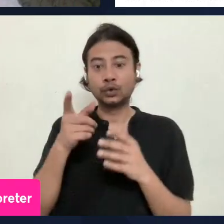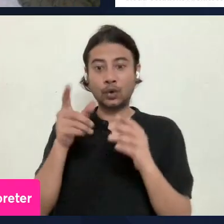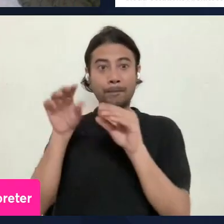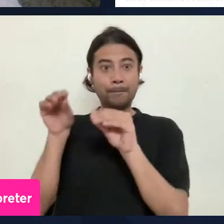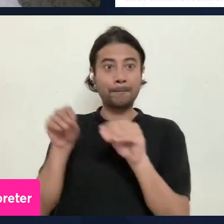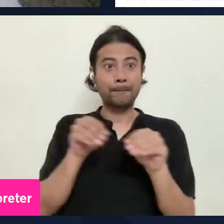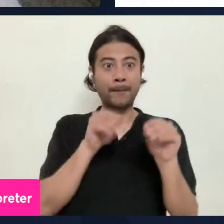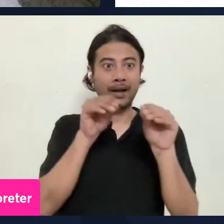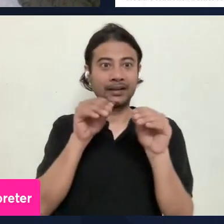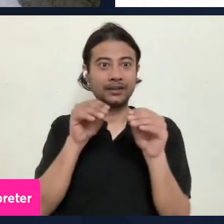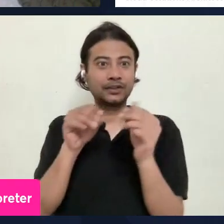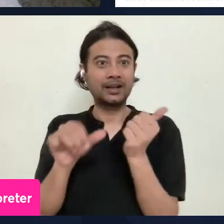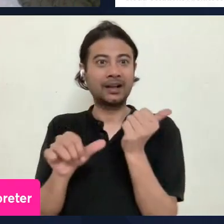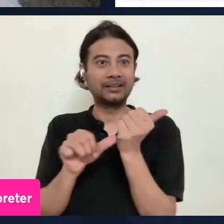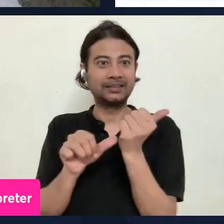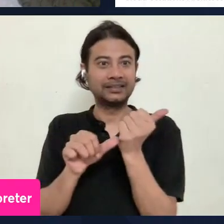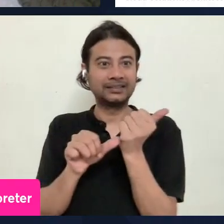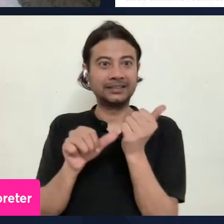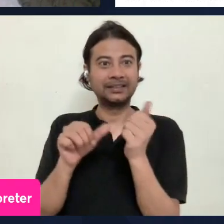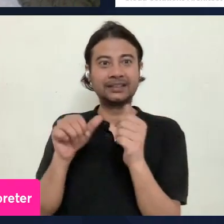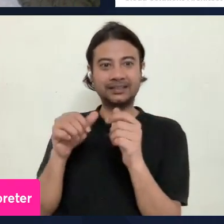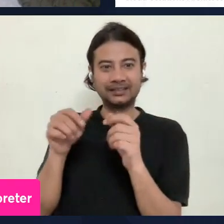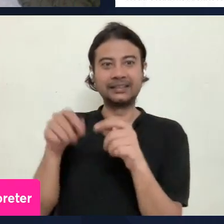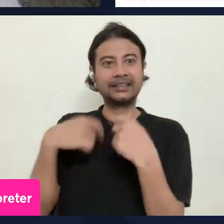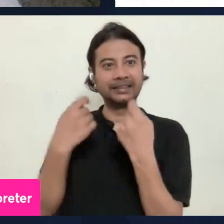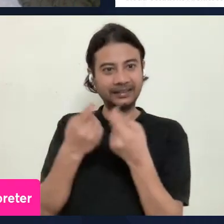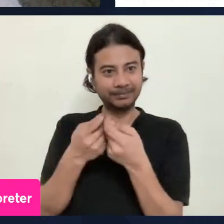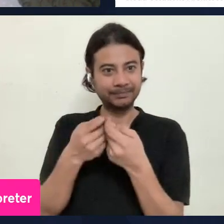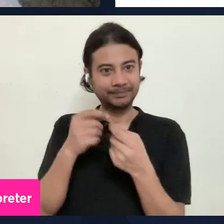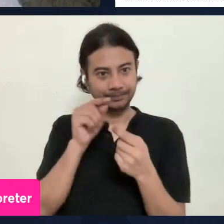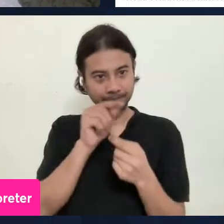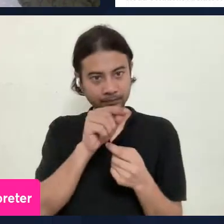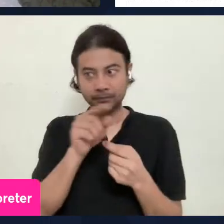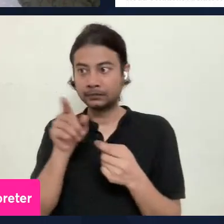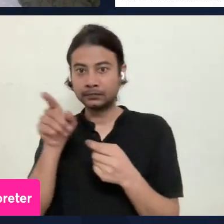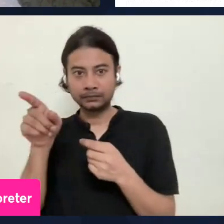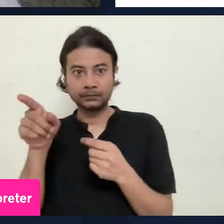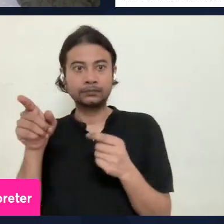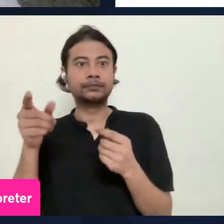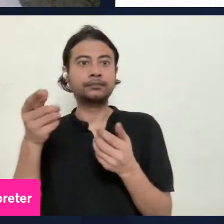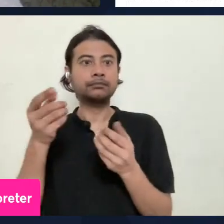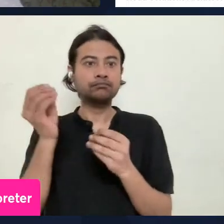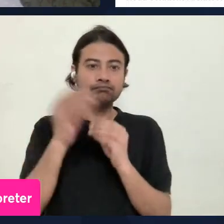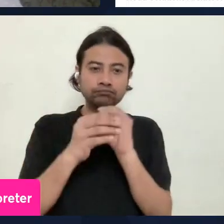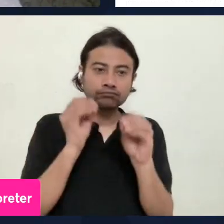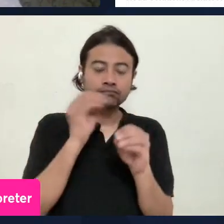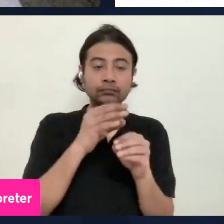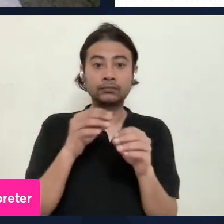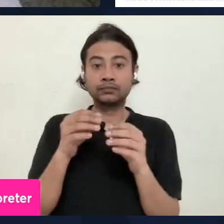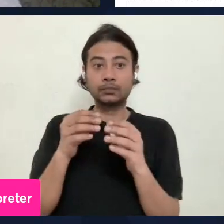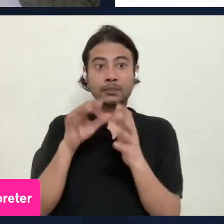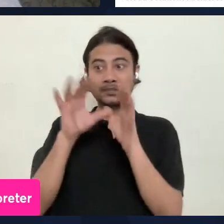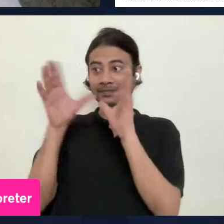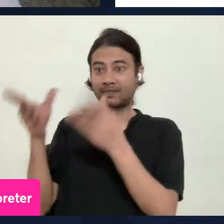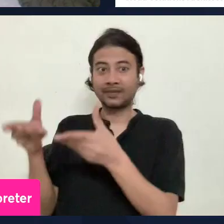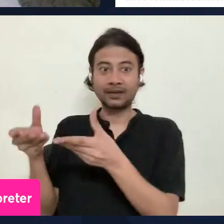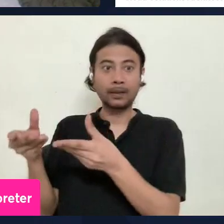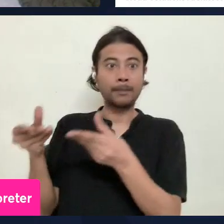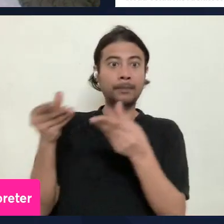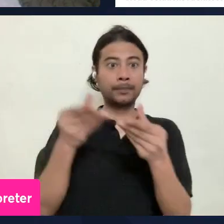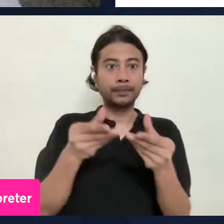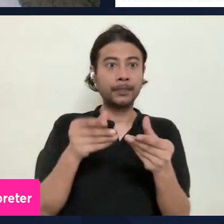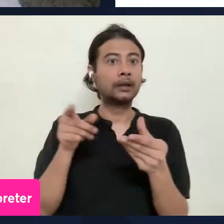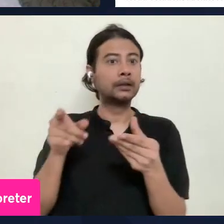team and decided that, because it was a migration, relatively sort of low risk really,